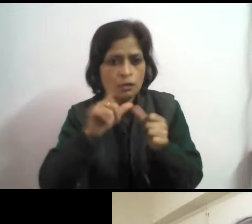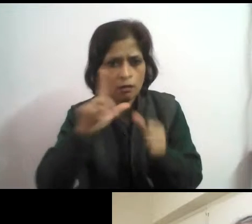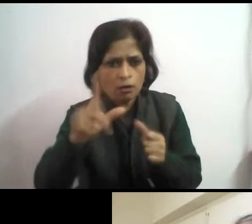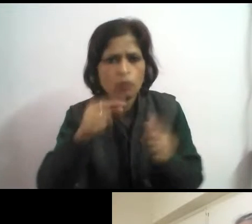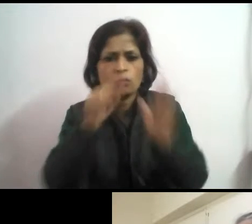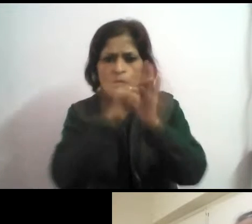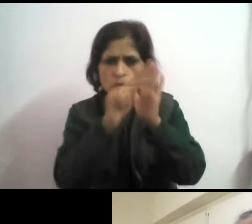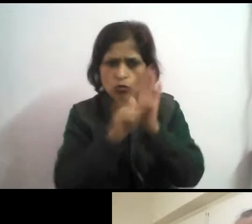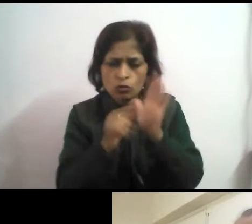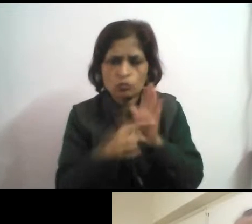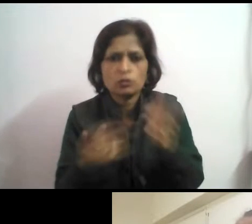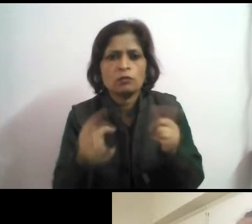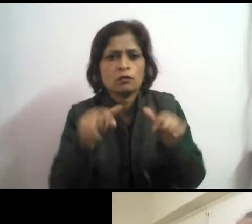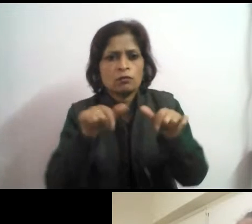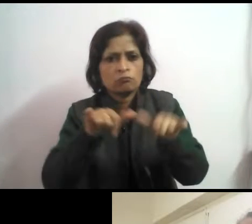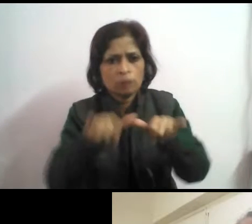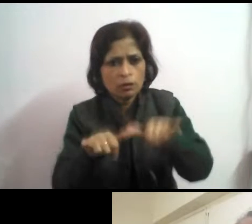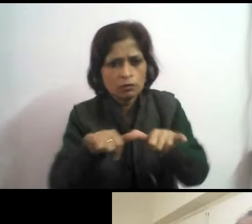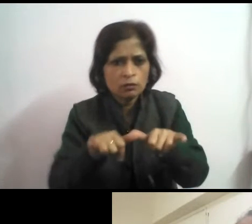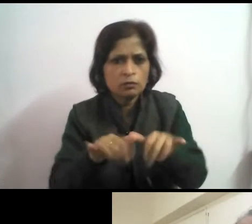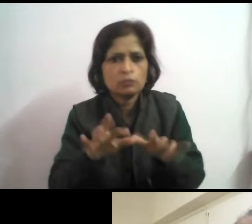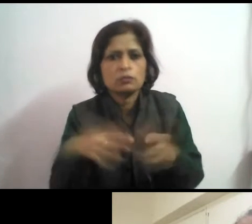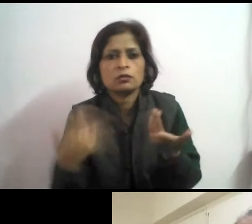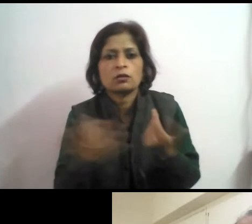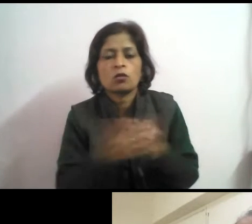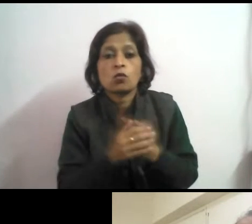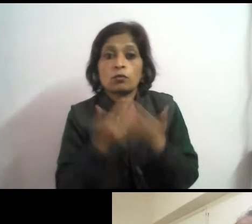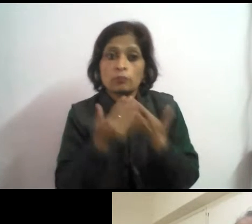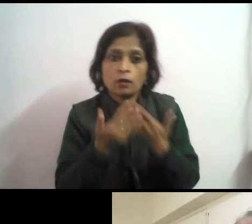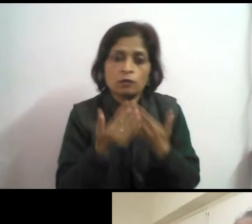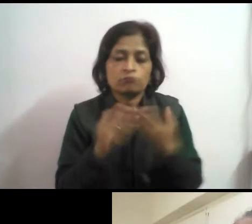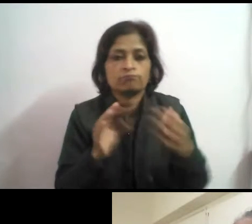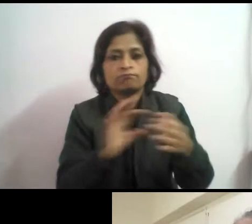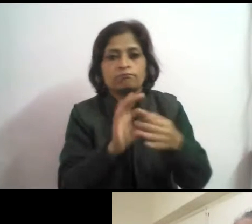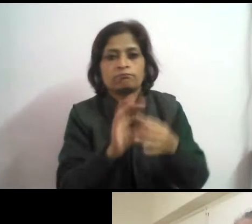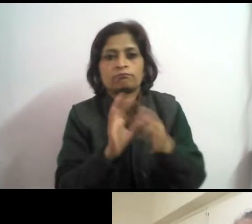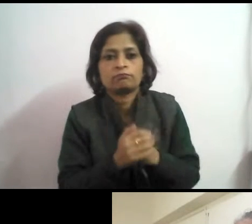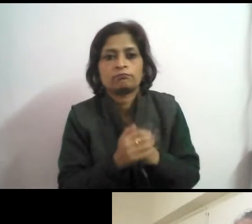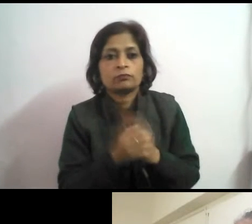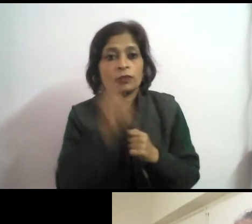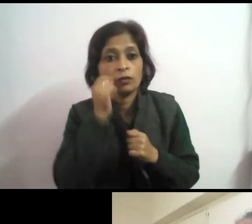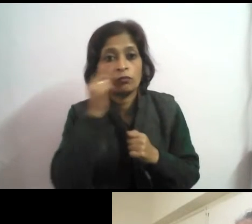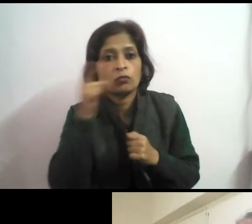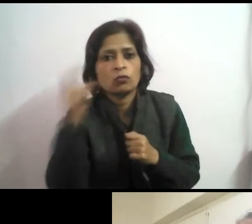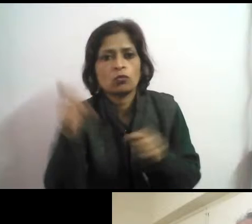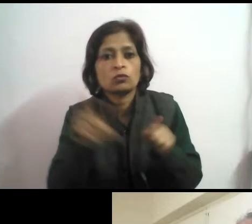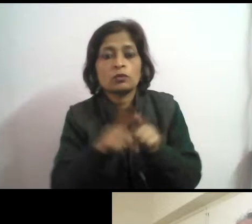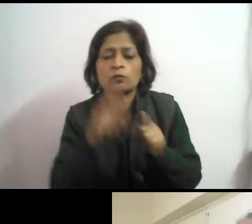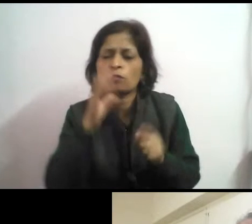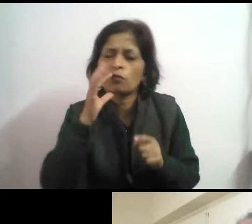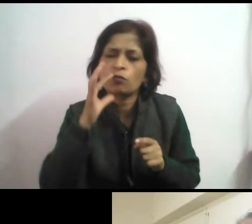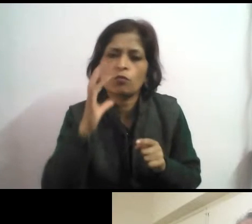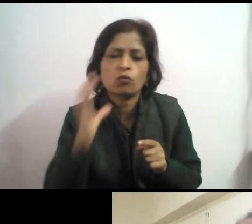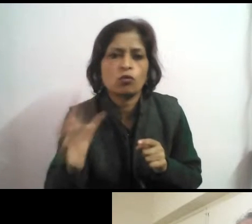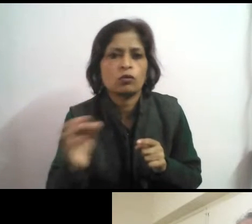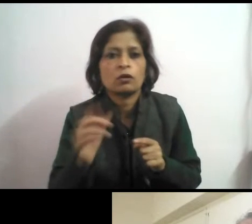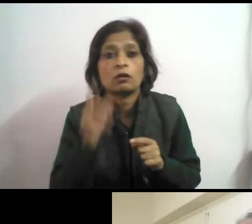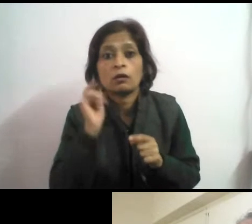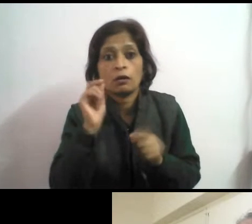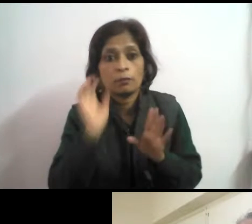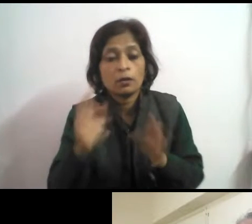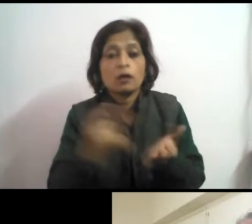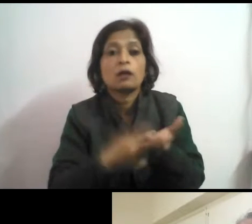level, research work, and academic perspectives. He plays a significant role for various committees of